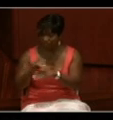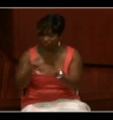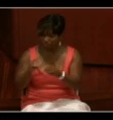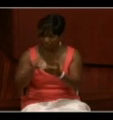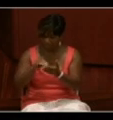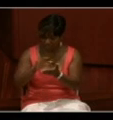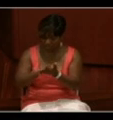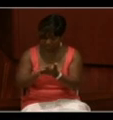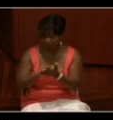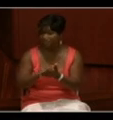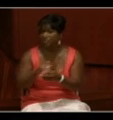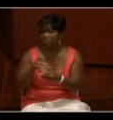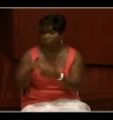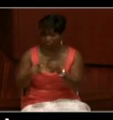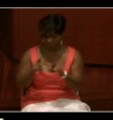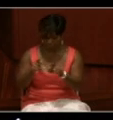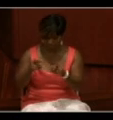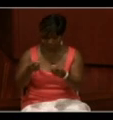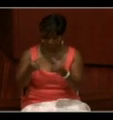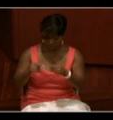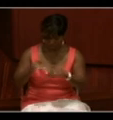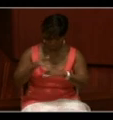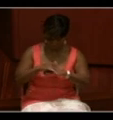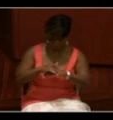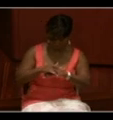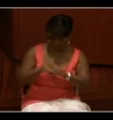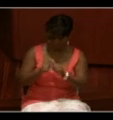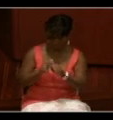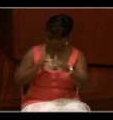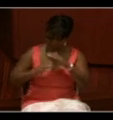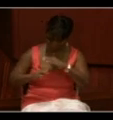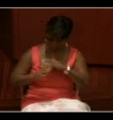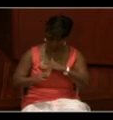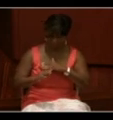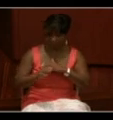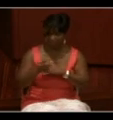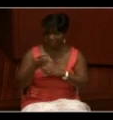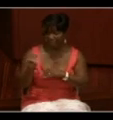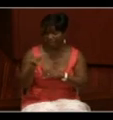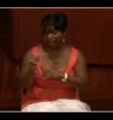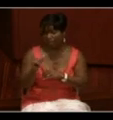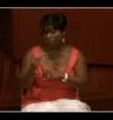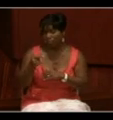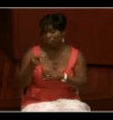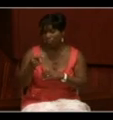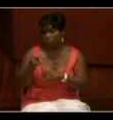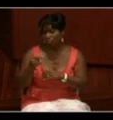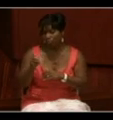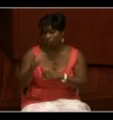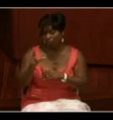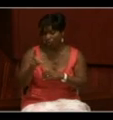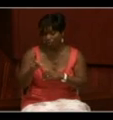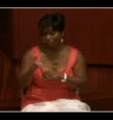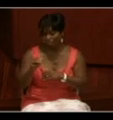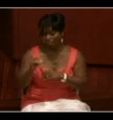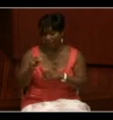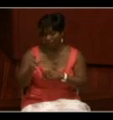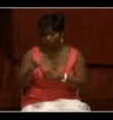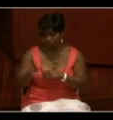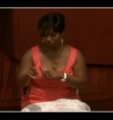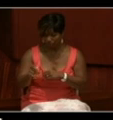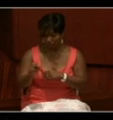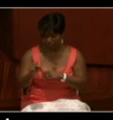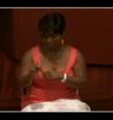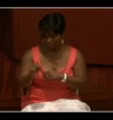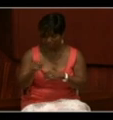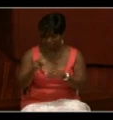came earlier, those first wave of immigrants such as gold miners and railroad workers. They may, however, document these individuals